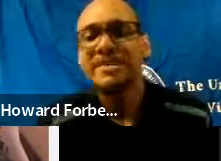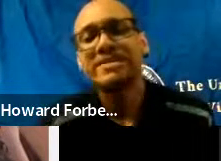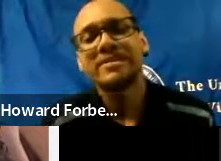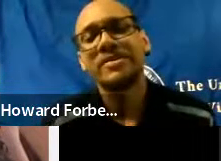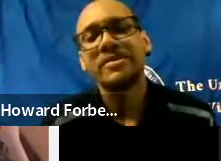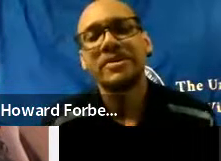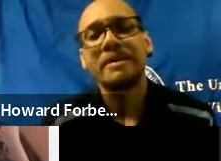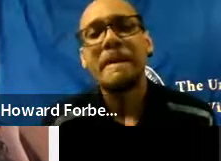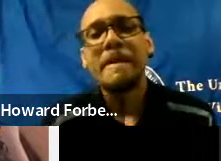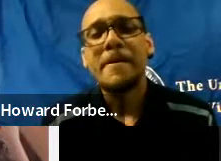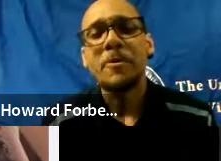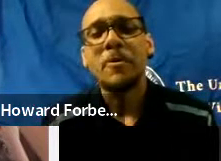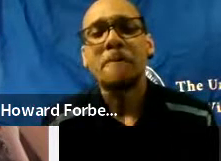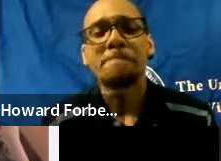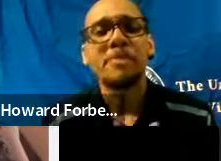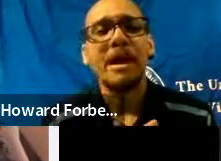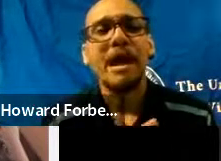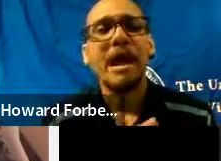to emphasize here that,